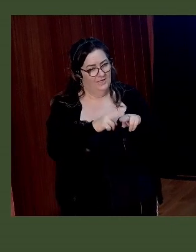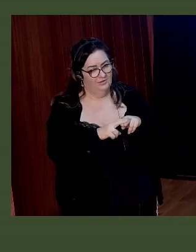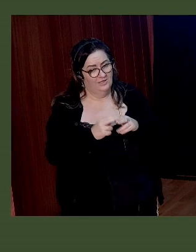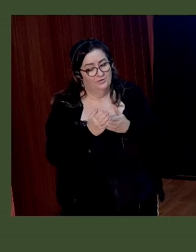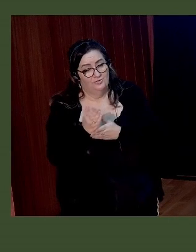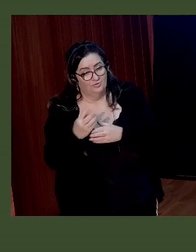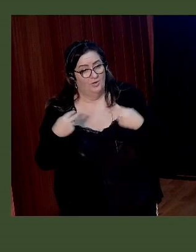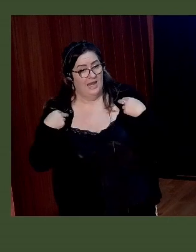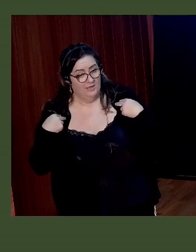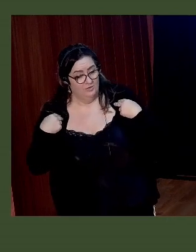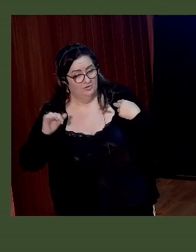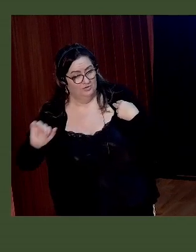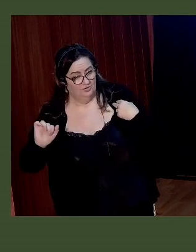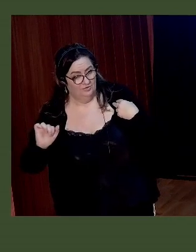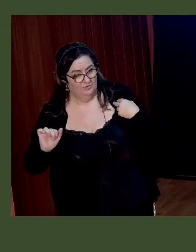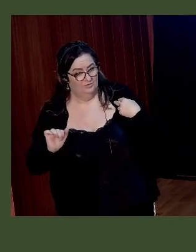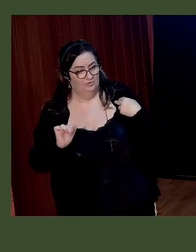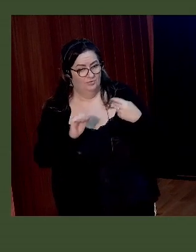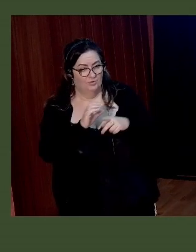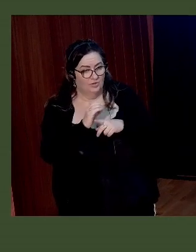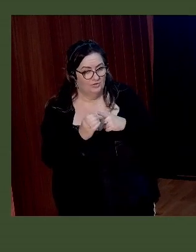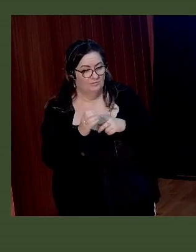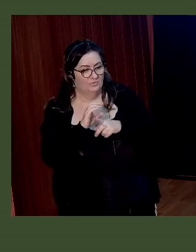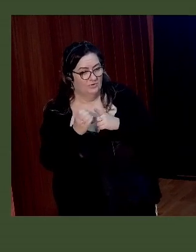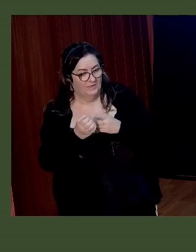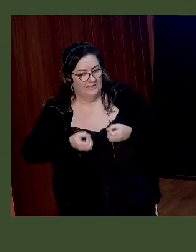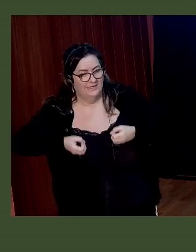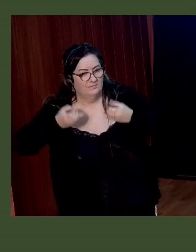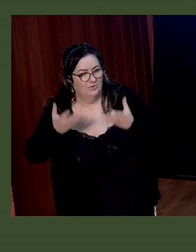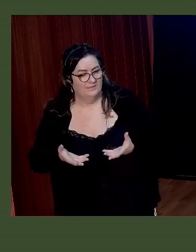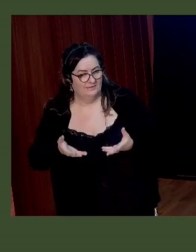through the language in particular, and through the custom and culture, that spirit was expressed.